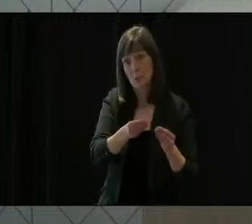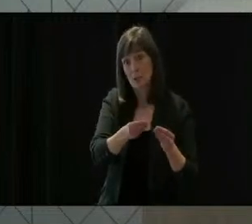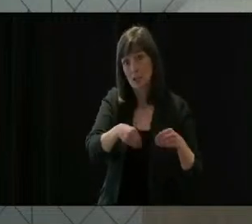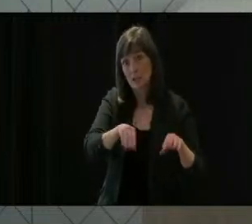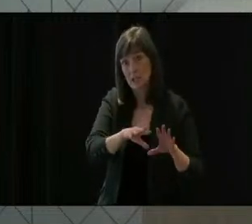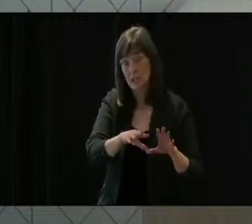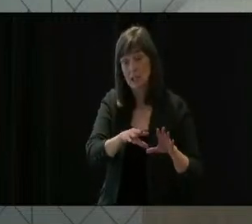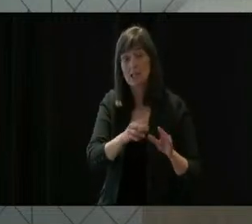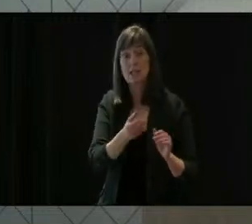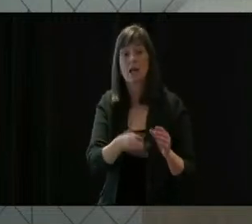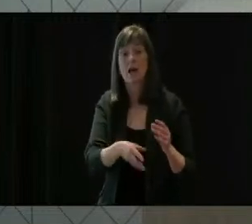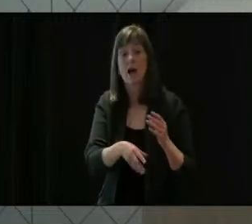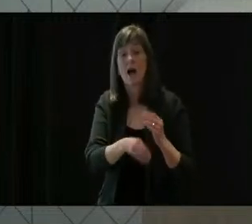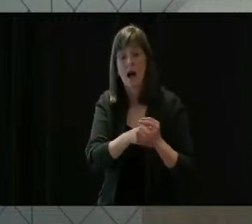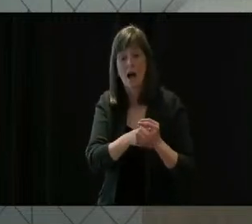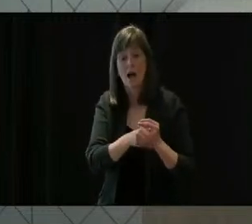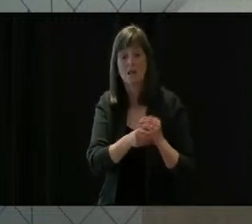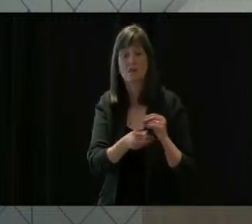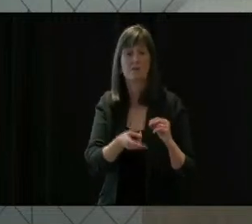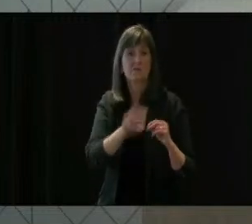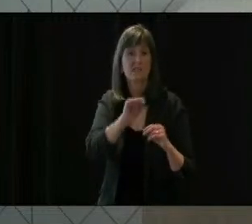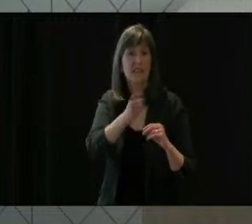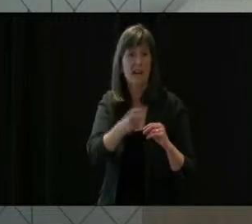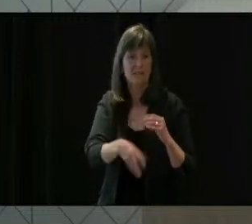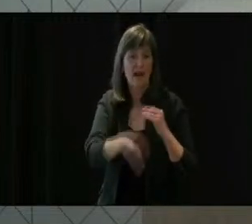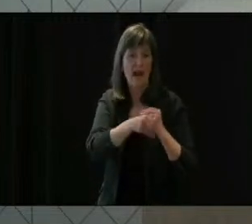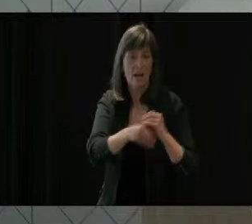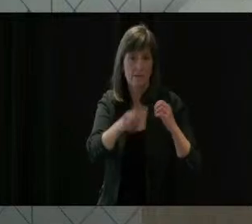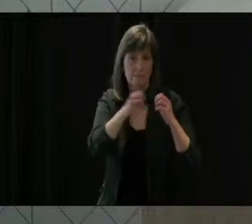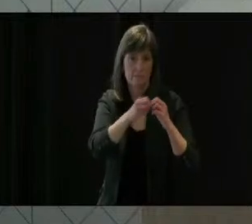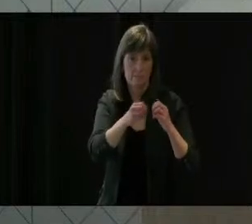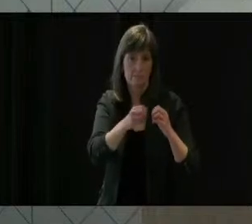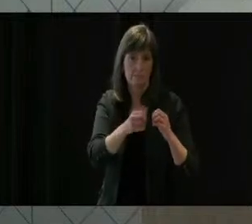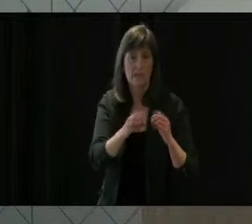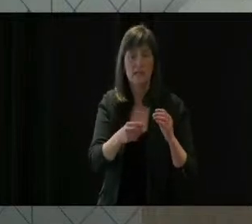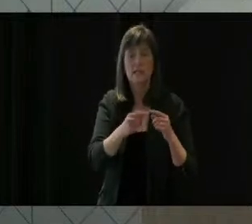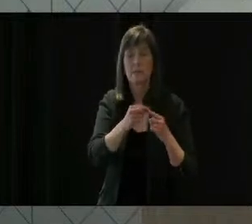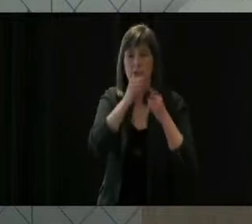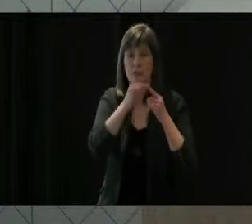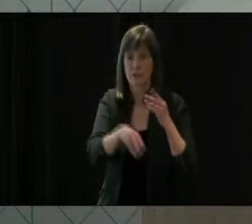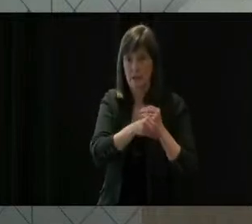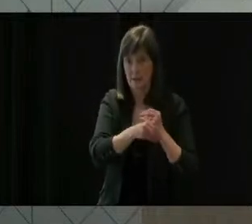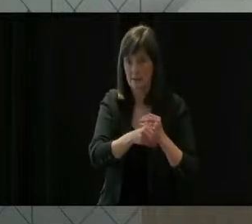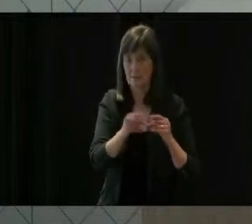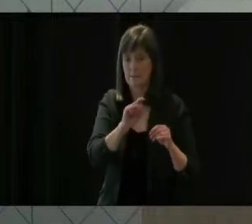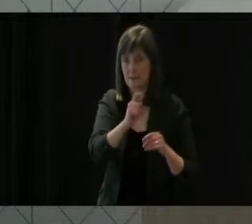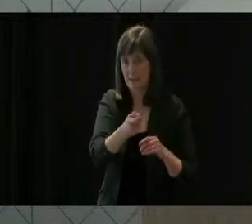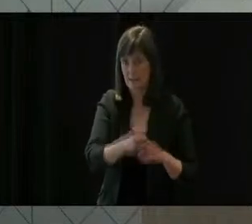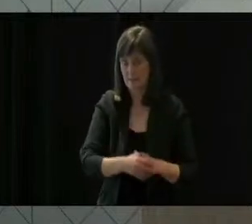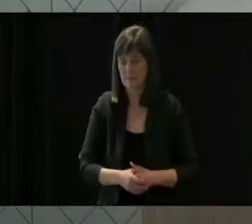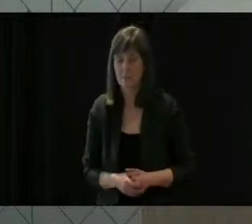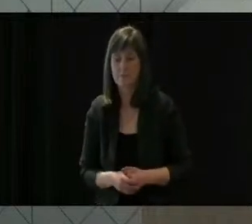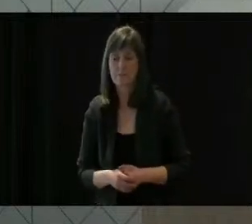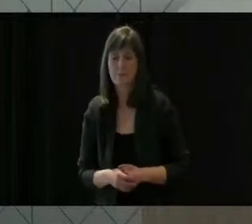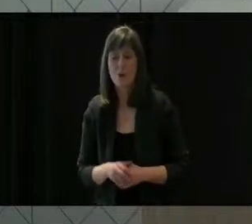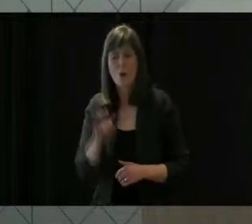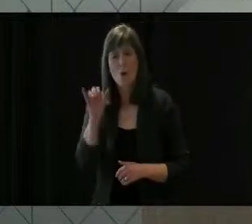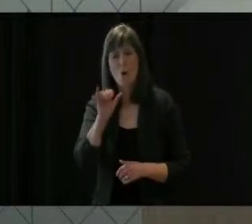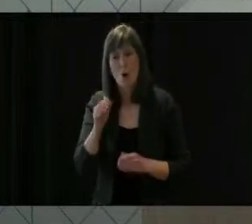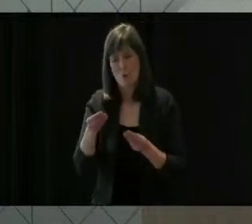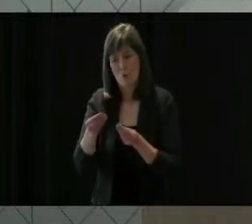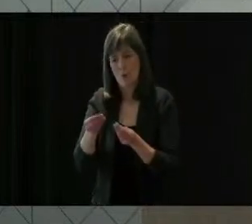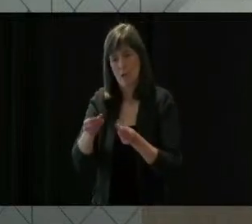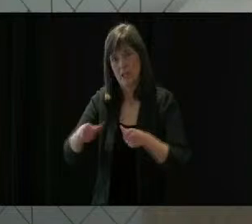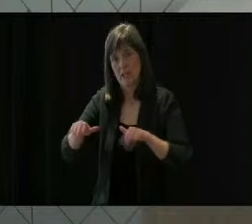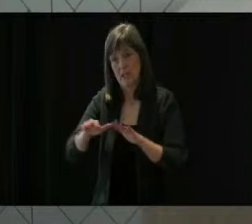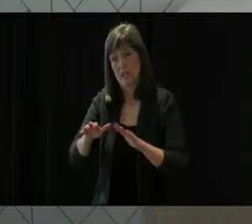attract a tax. We also, think that there are problems with property registration